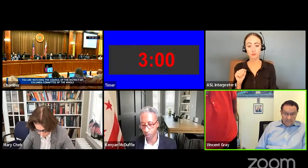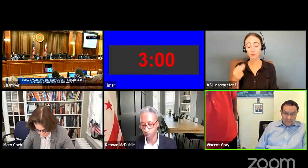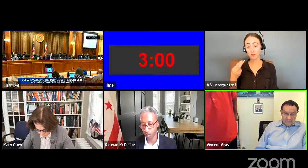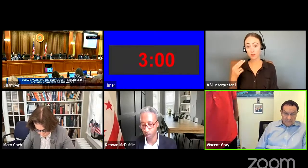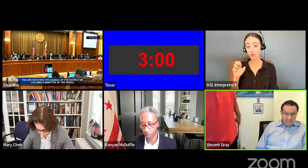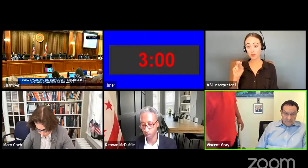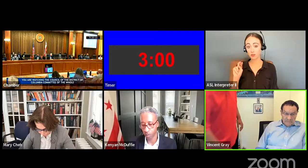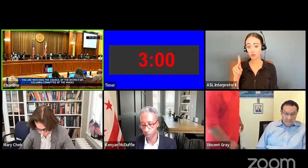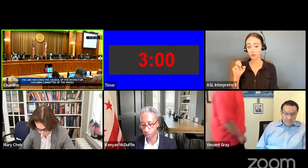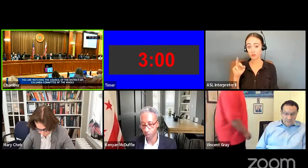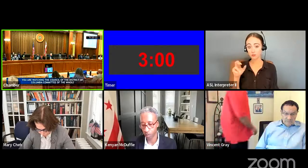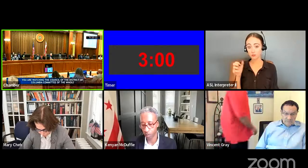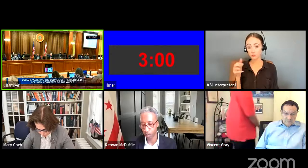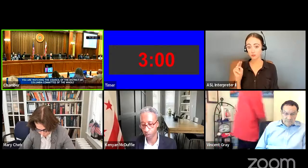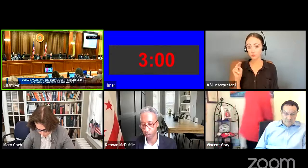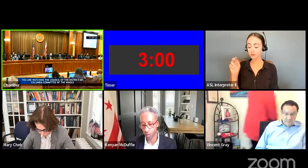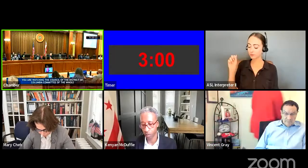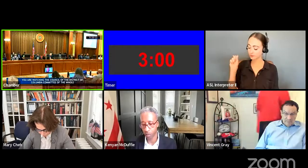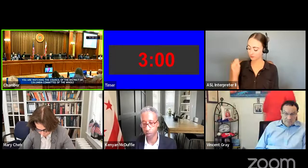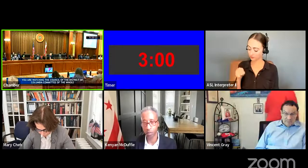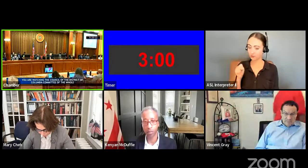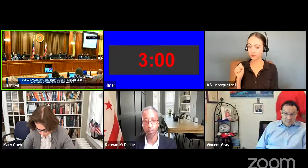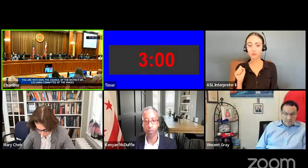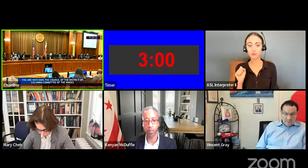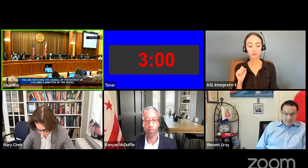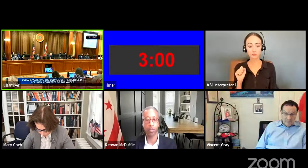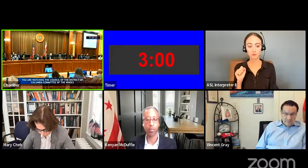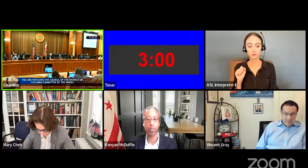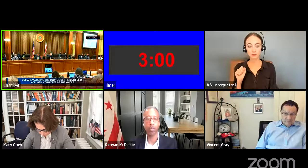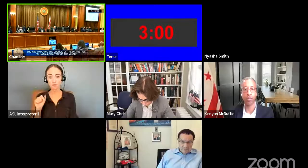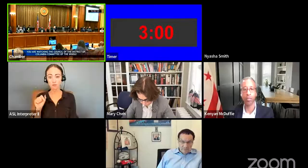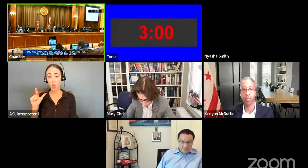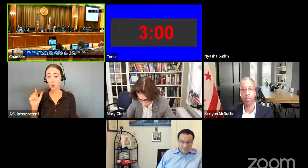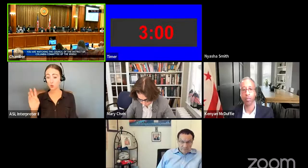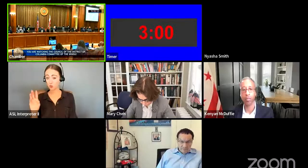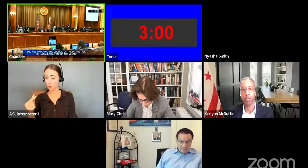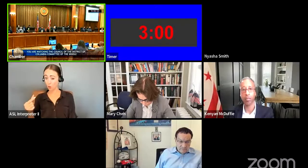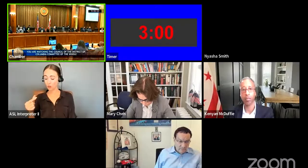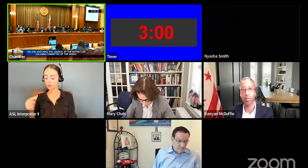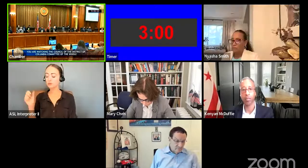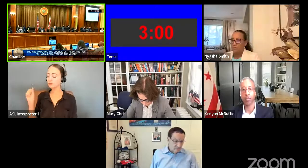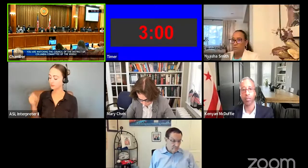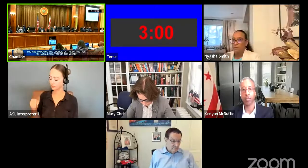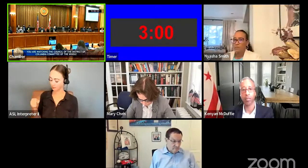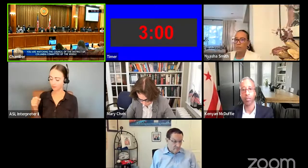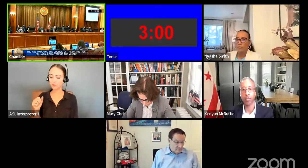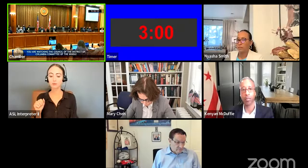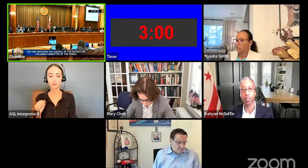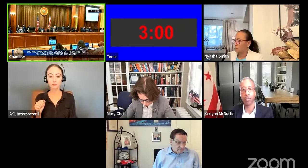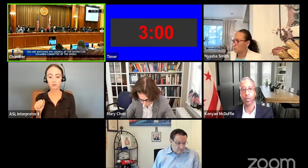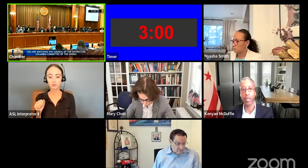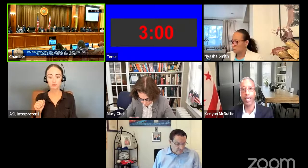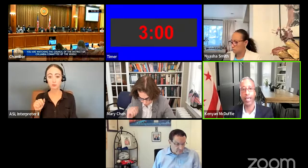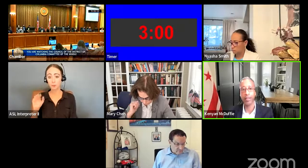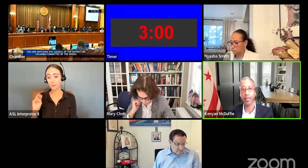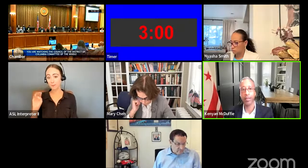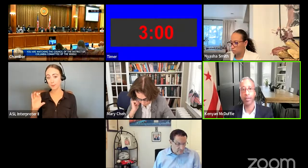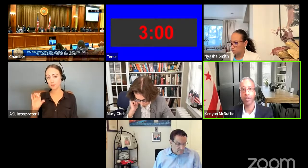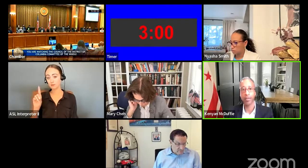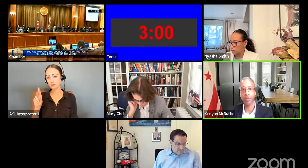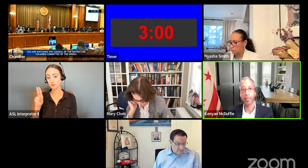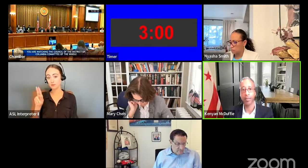Henderson. Yes. Councilmember Henderson votes yes. Councilmember Lewis George. Yes. Councilmember Lewis George votes yes. Councilmember McDuffie.